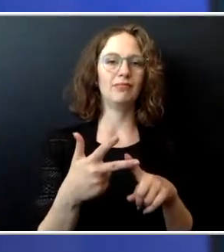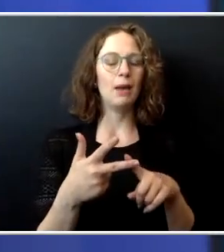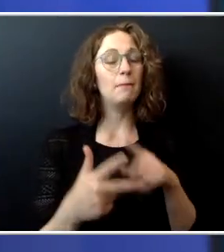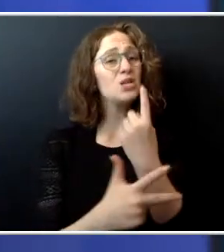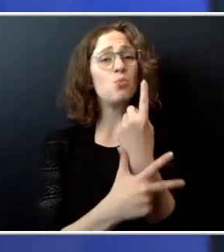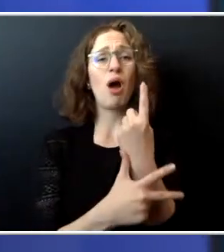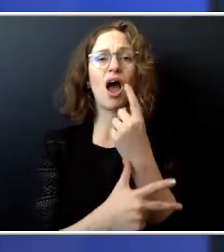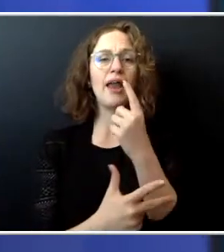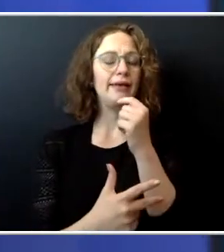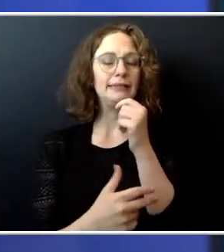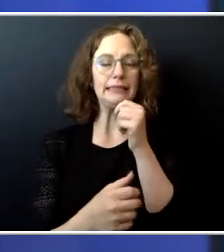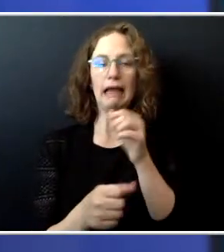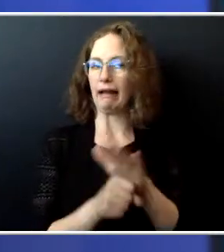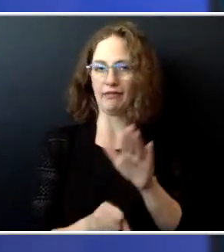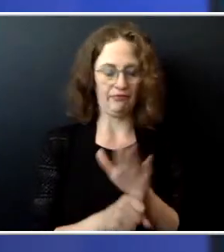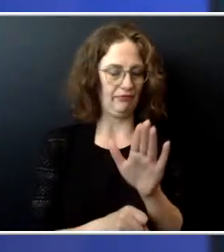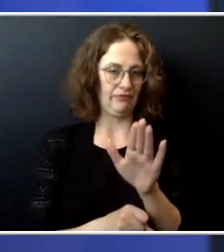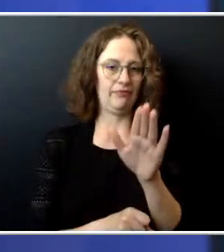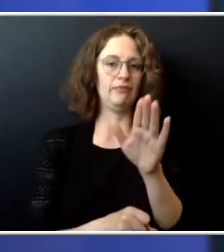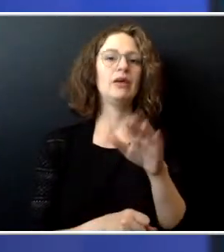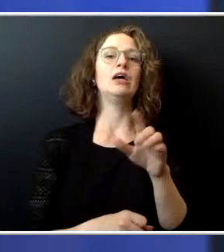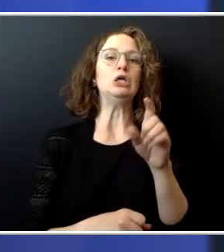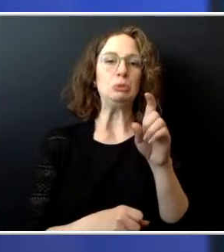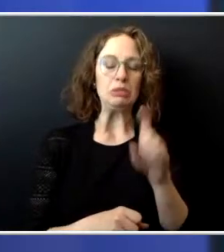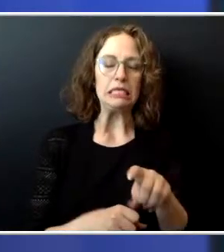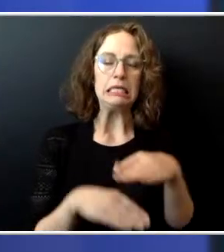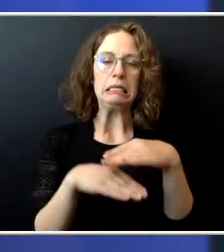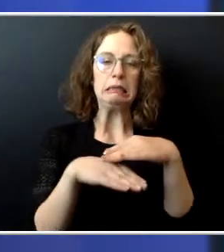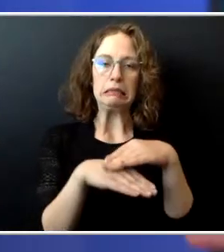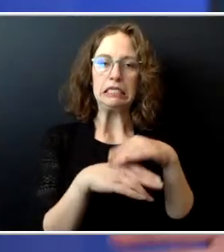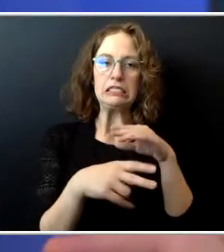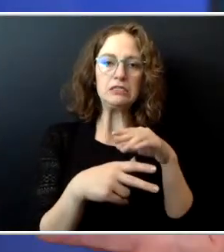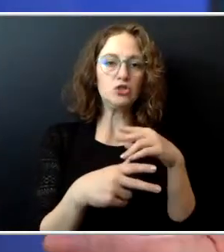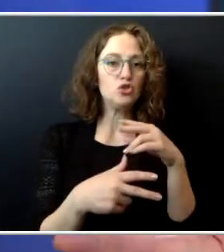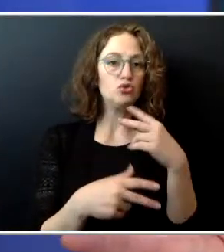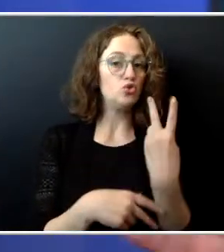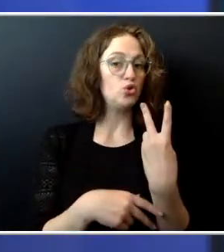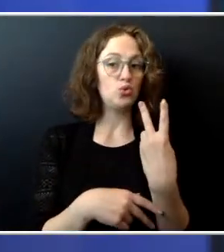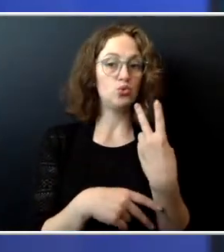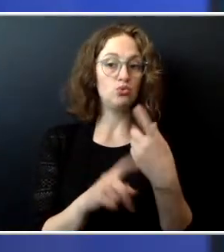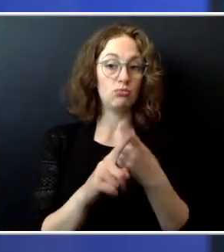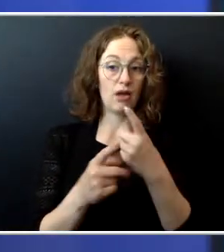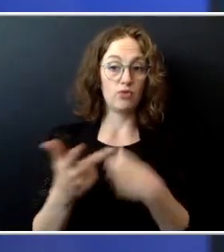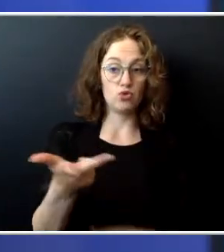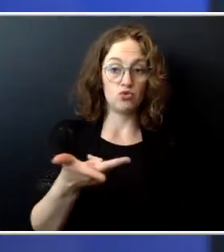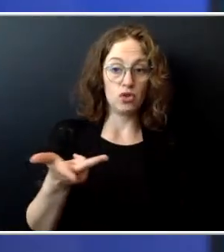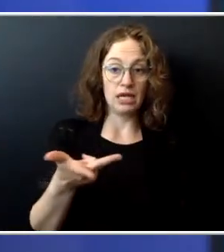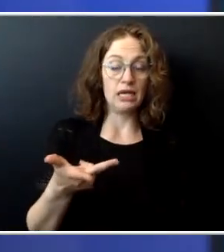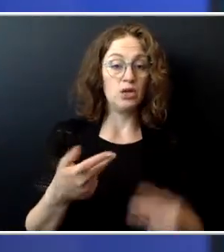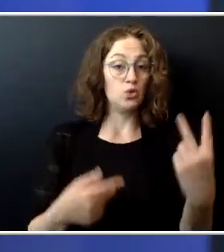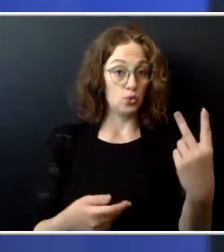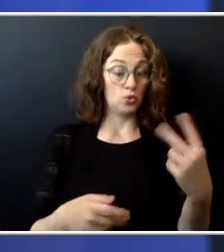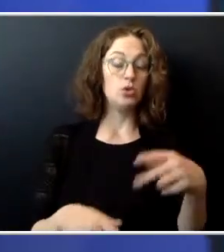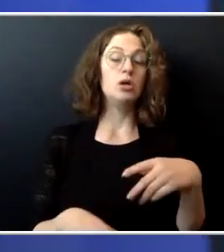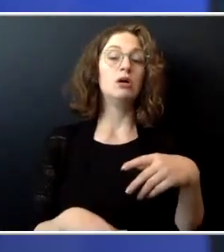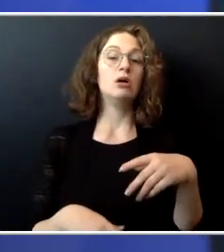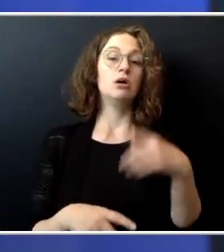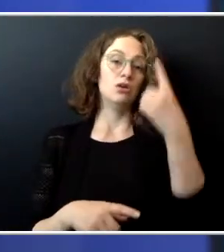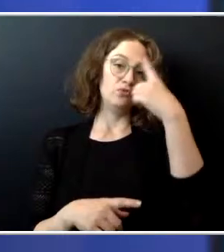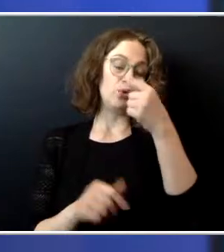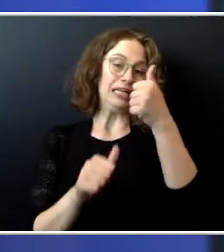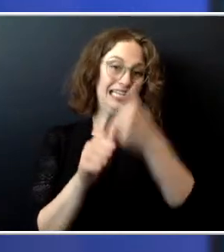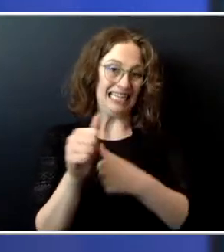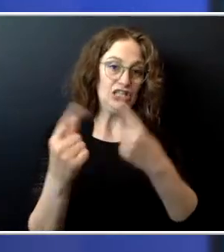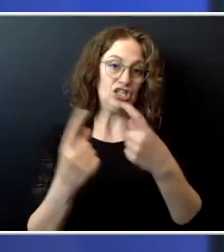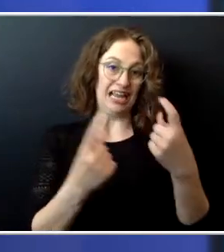you need at least 2 out of 3, and for each particular test, you should have at least 2 that